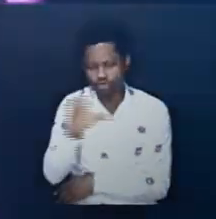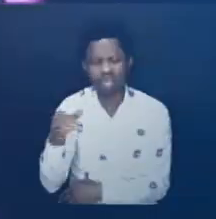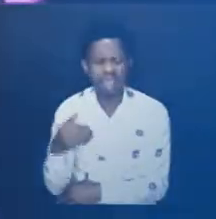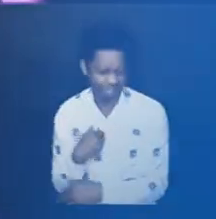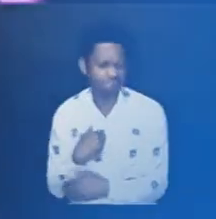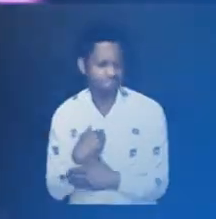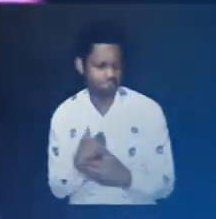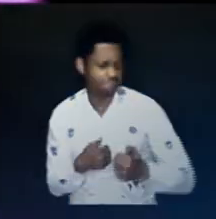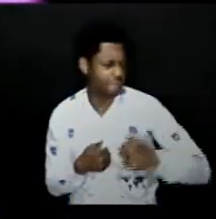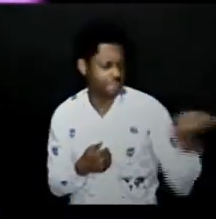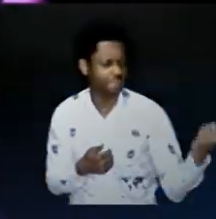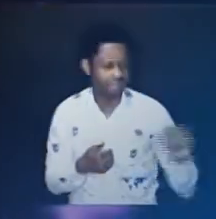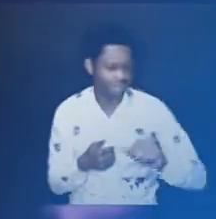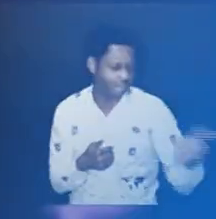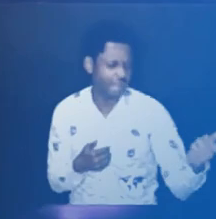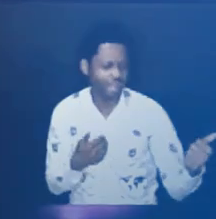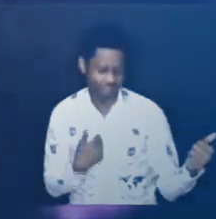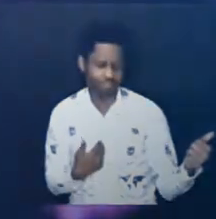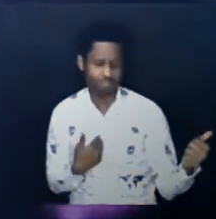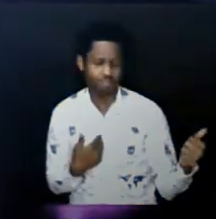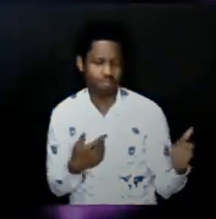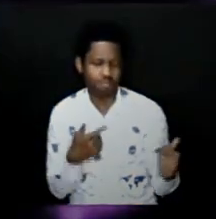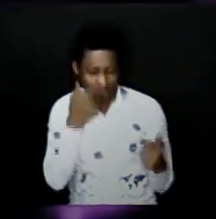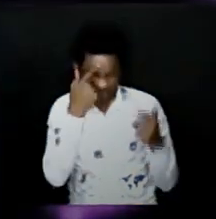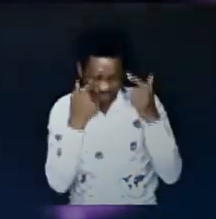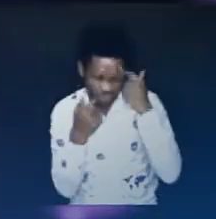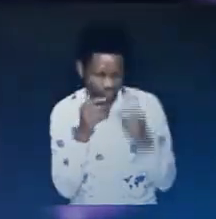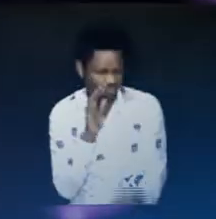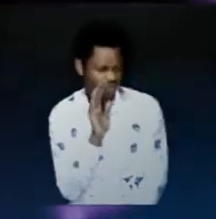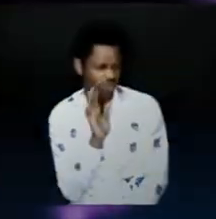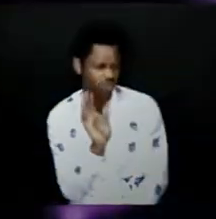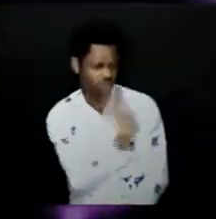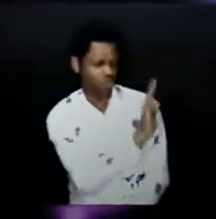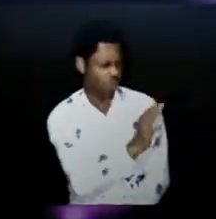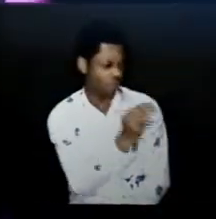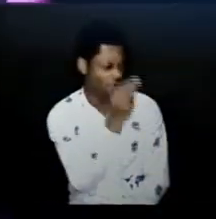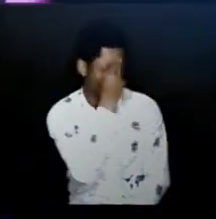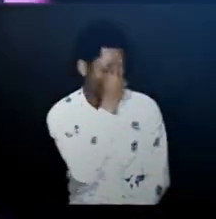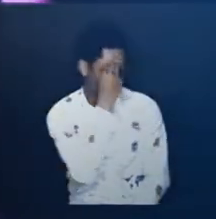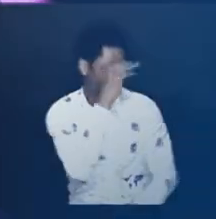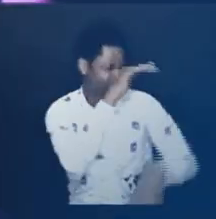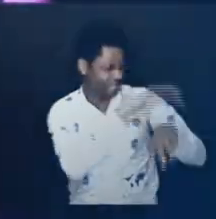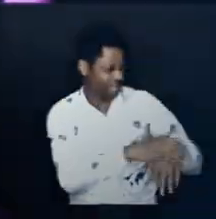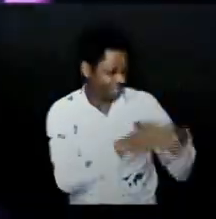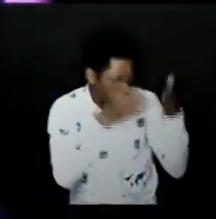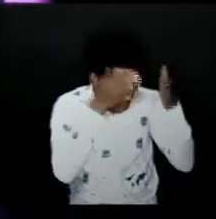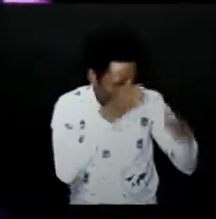Just because their mindset was earthly.